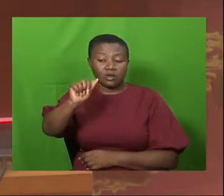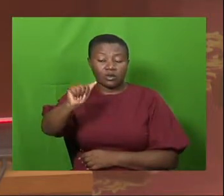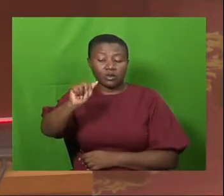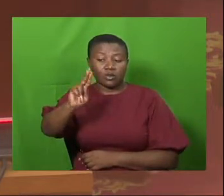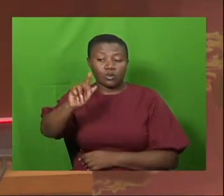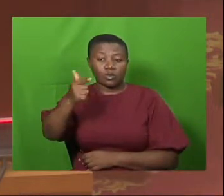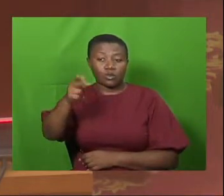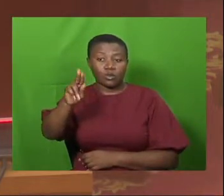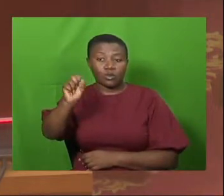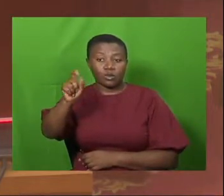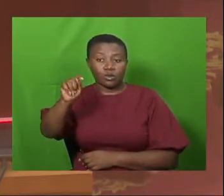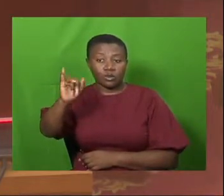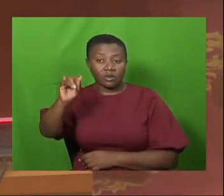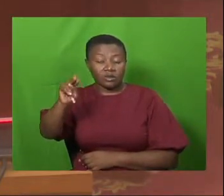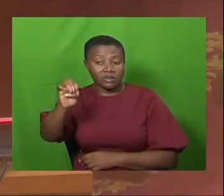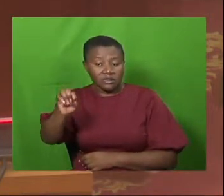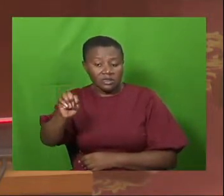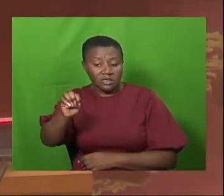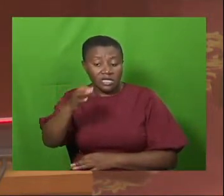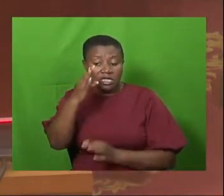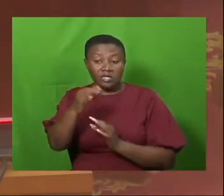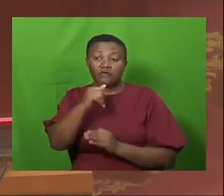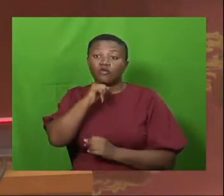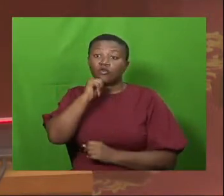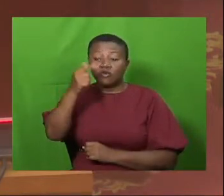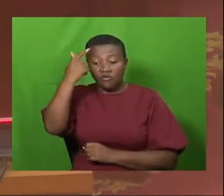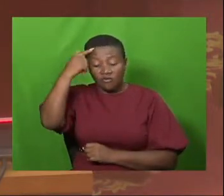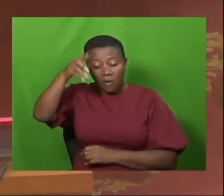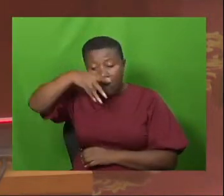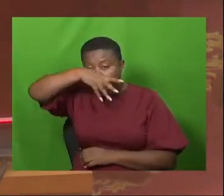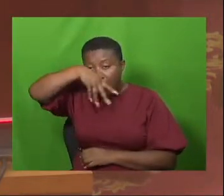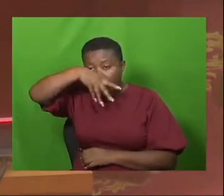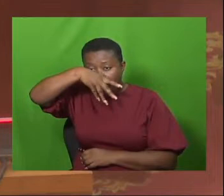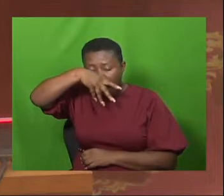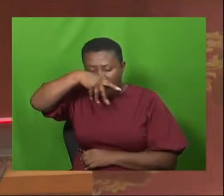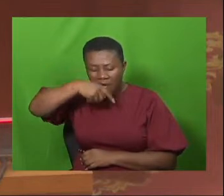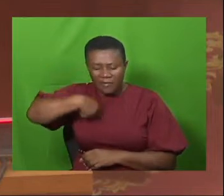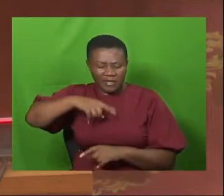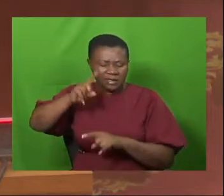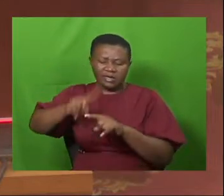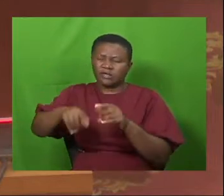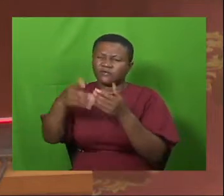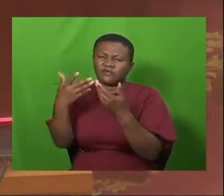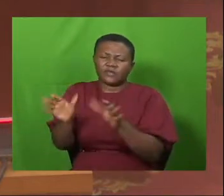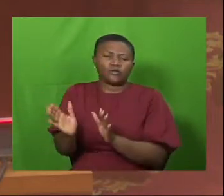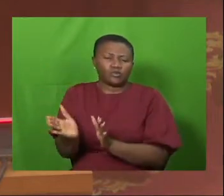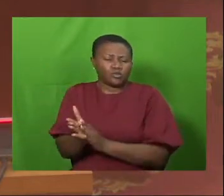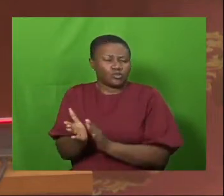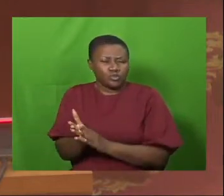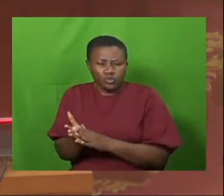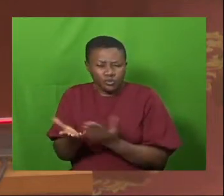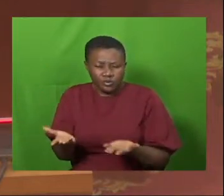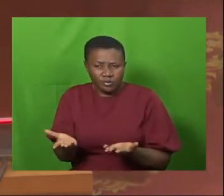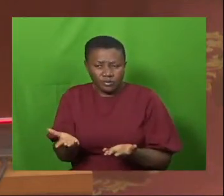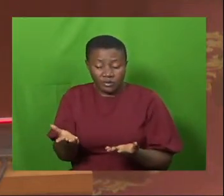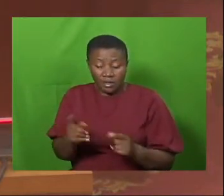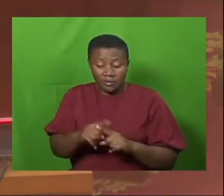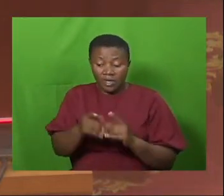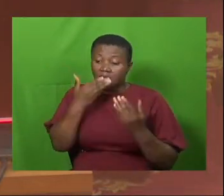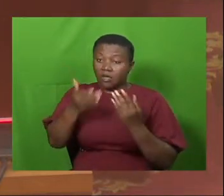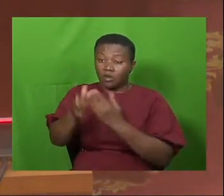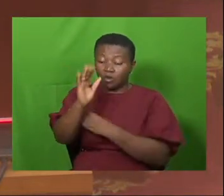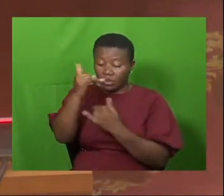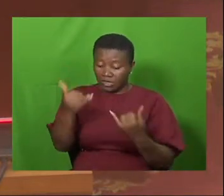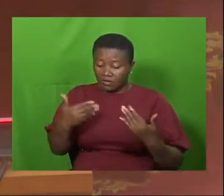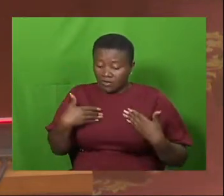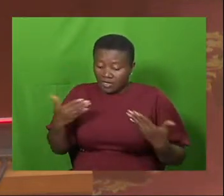have completed St. Augustine's College to be here serving the people of Ifutu. And I know there are thousands of